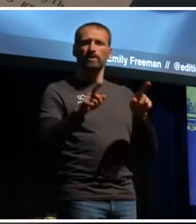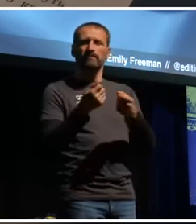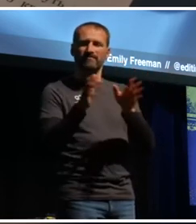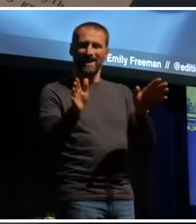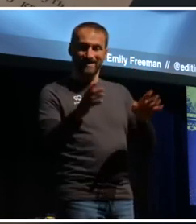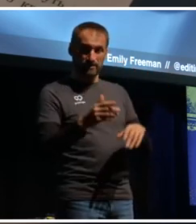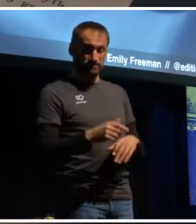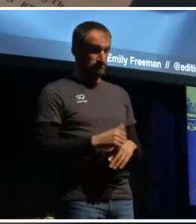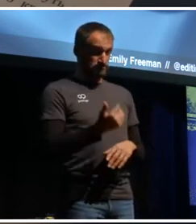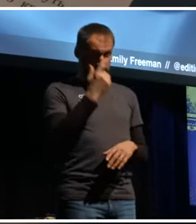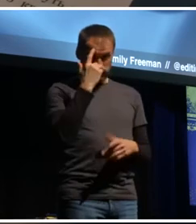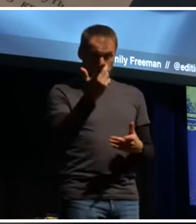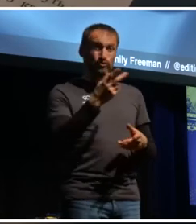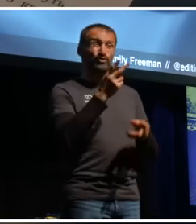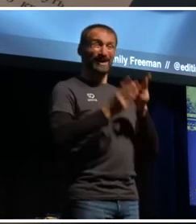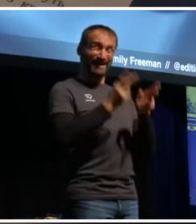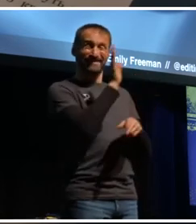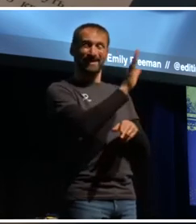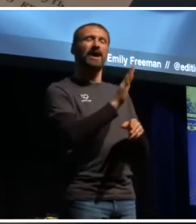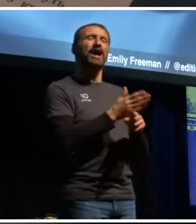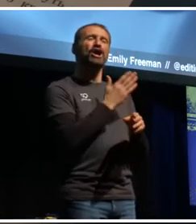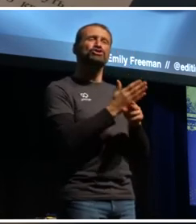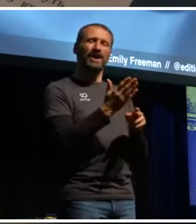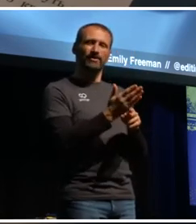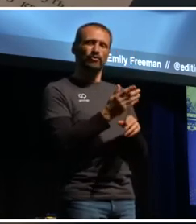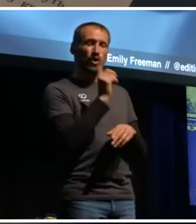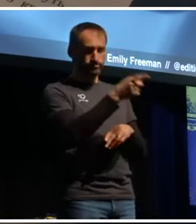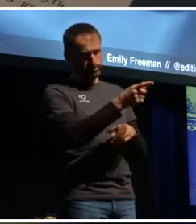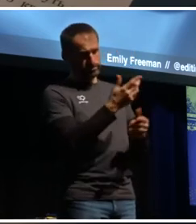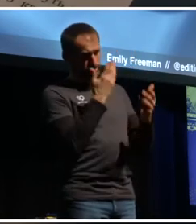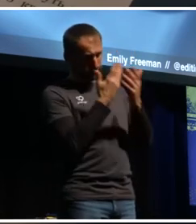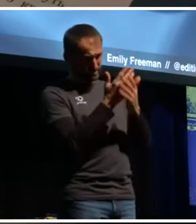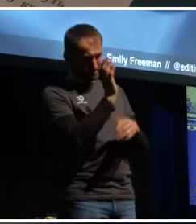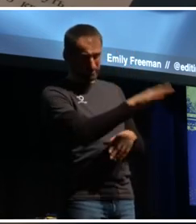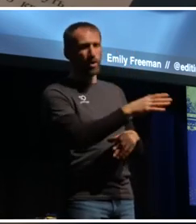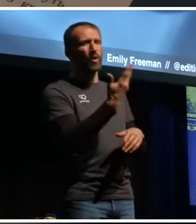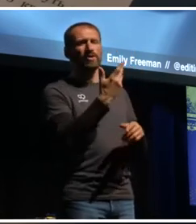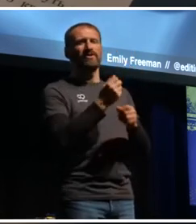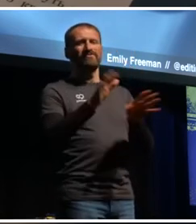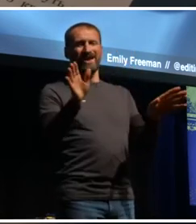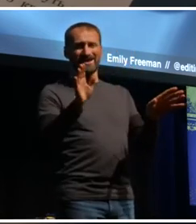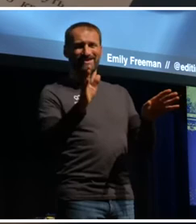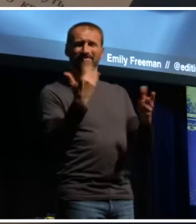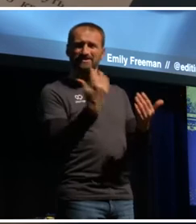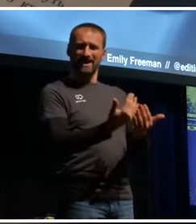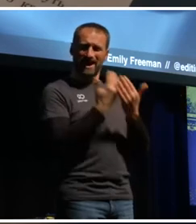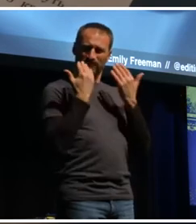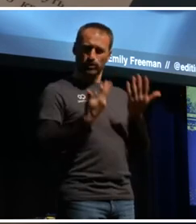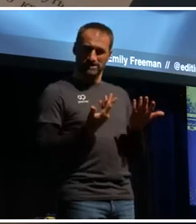judge's decision when he or she is deciding whether to release someone from prison? Maybe type of crime?